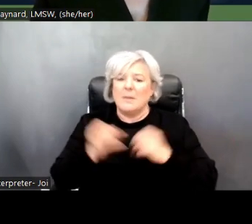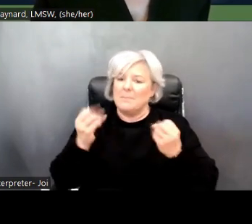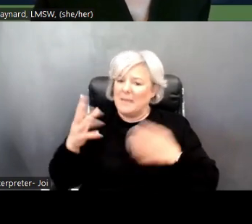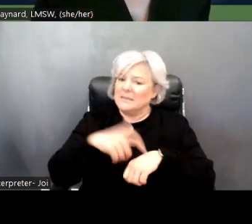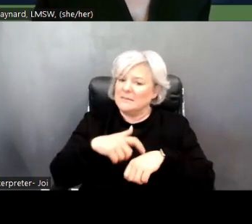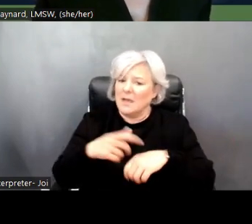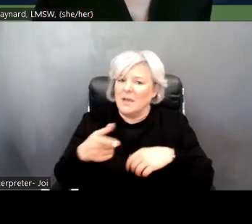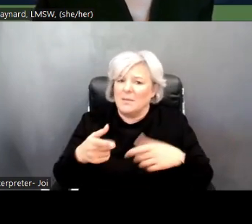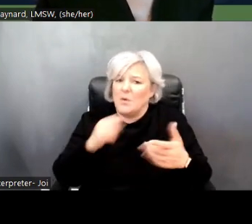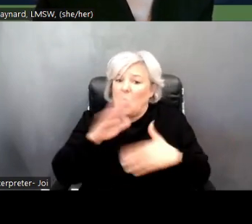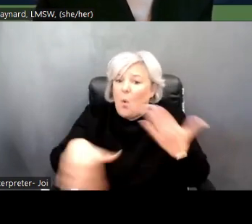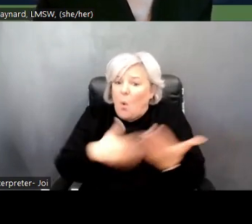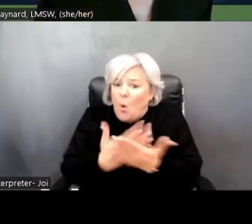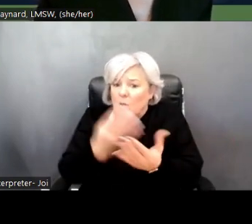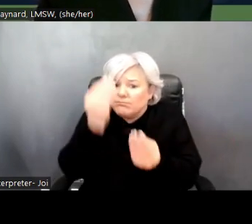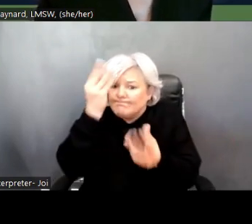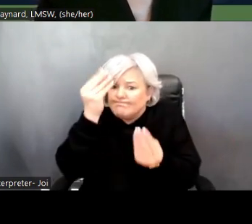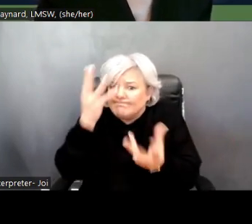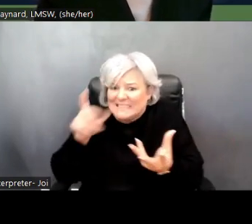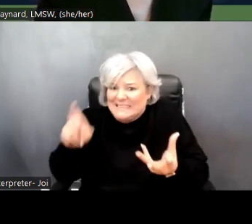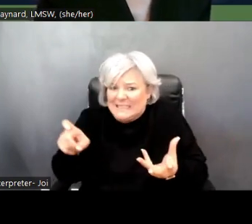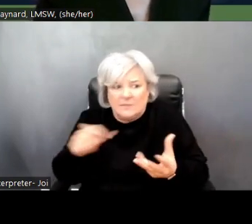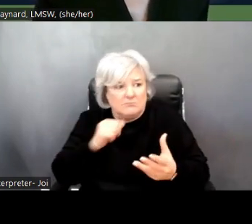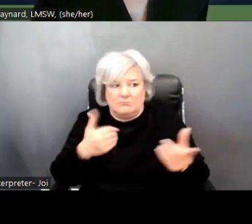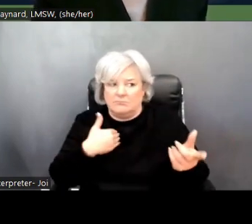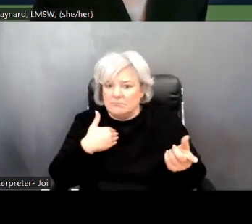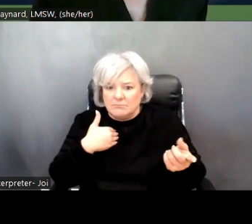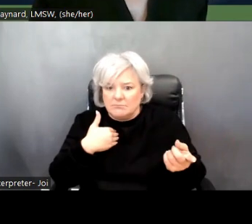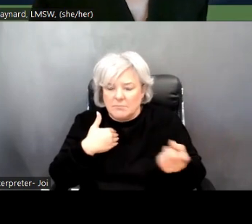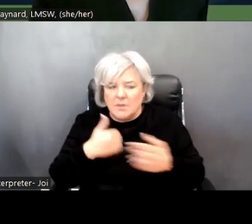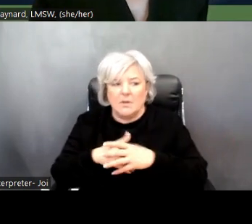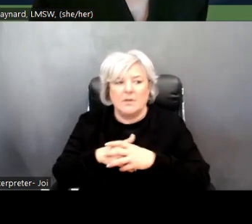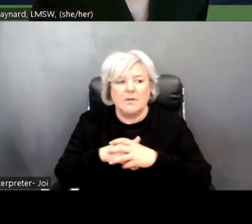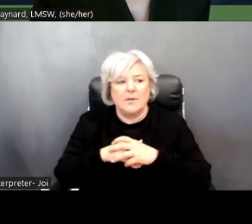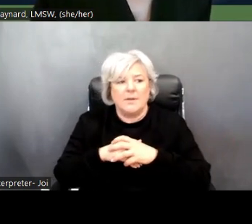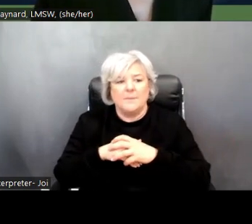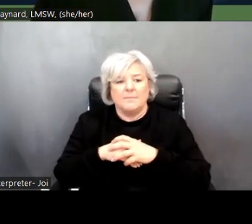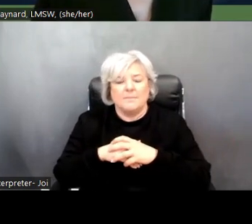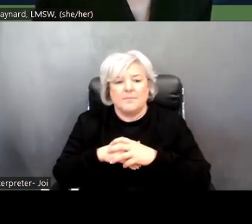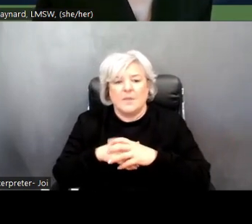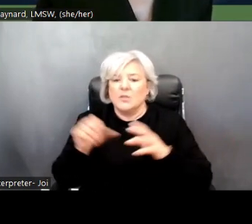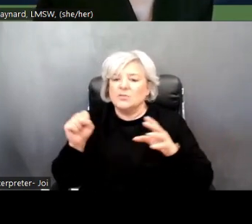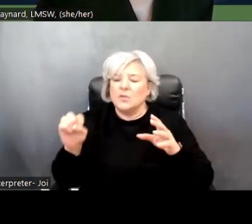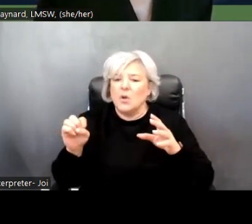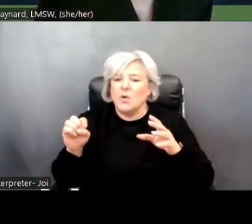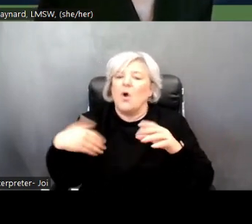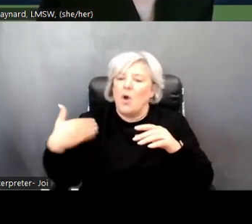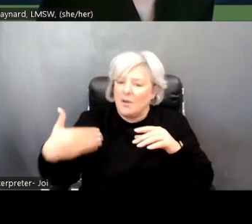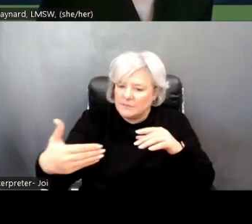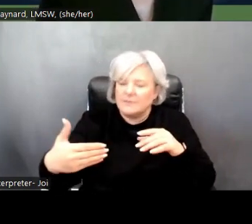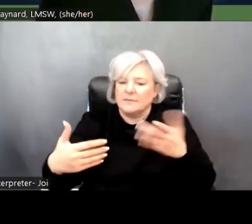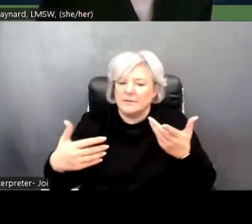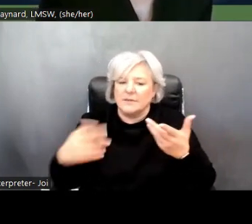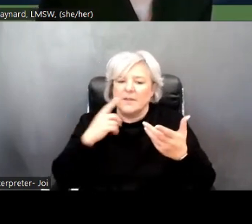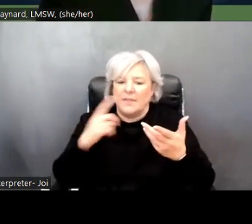don't have all the information, the child's history, right? So they oftentimes spend